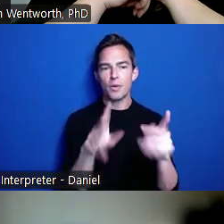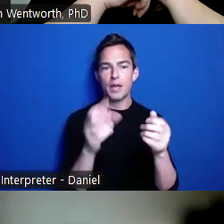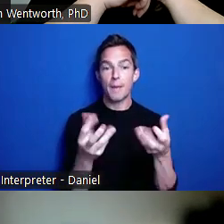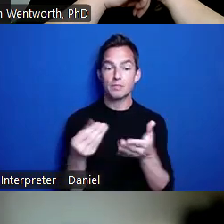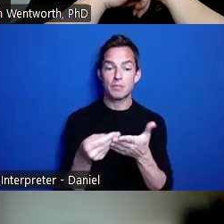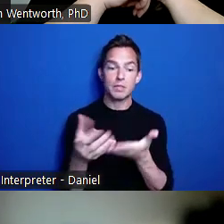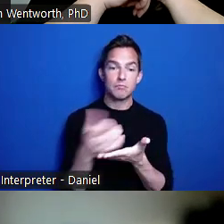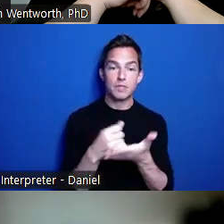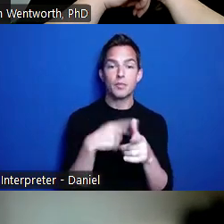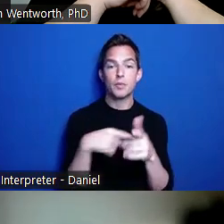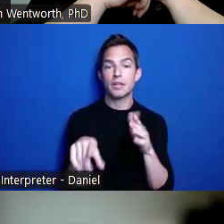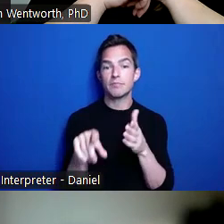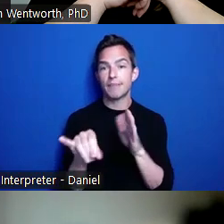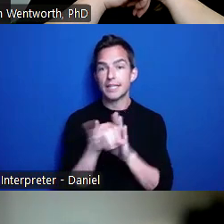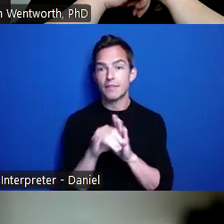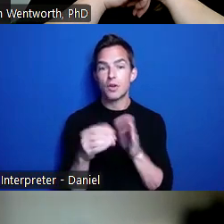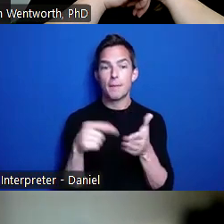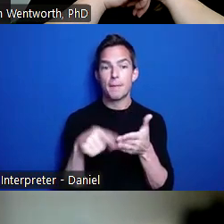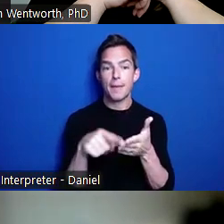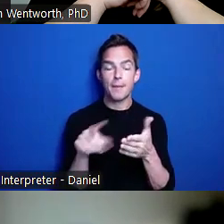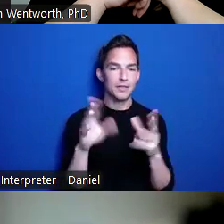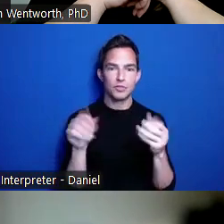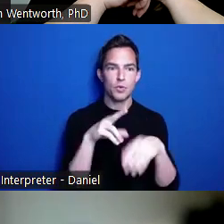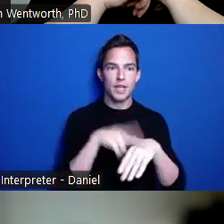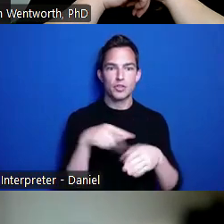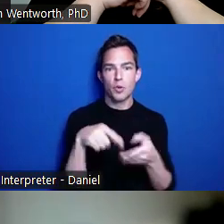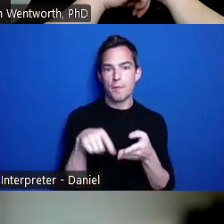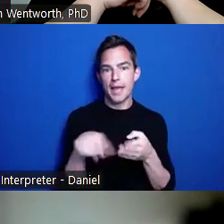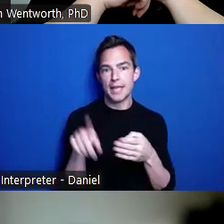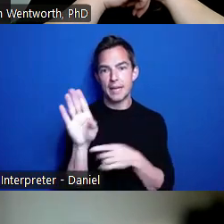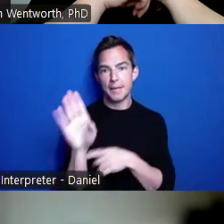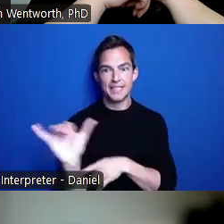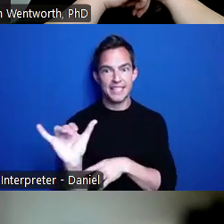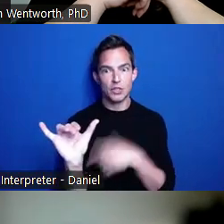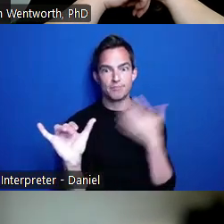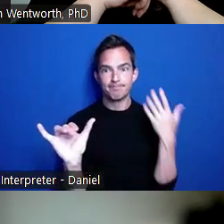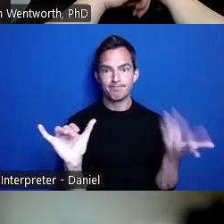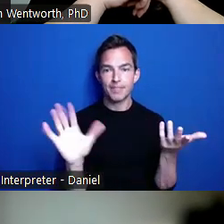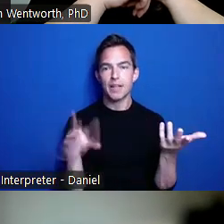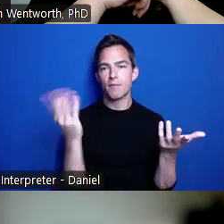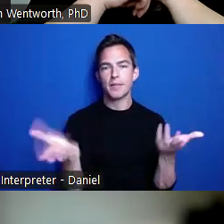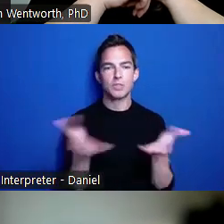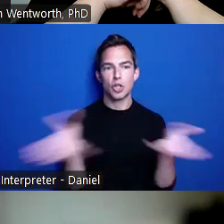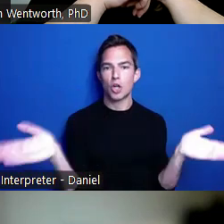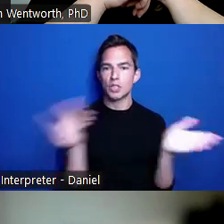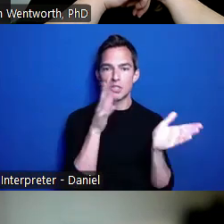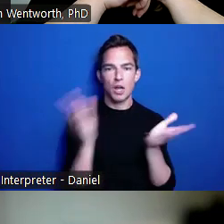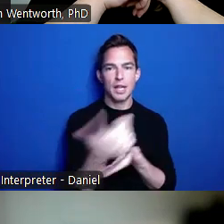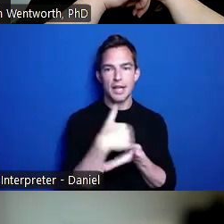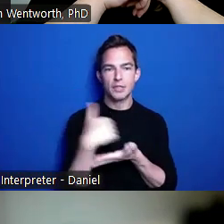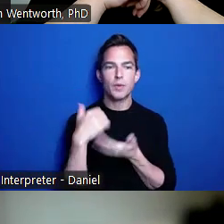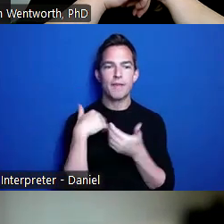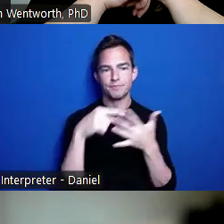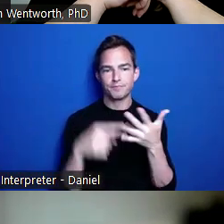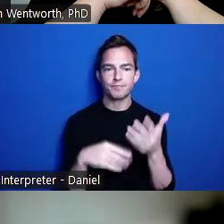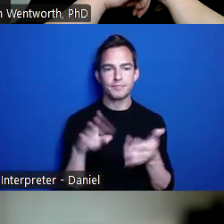so we can identify wages? Because there's no national wage database either. So that information just largely isn't collected. We have all of these new